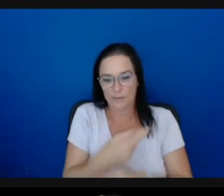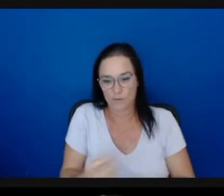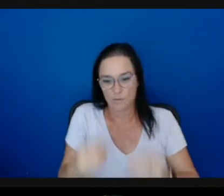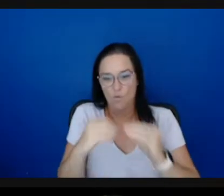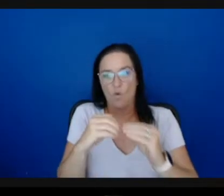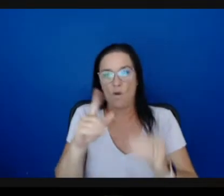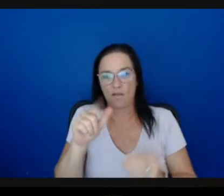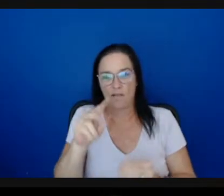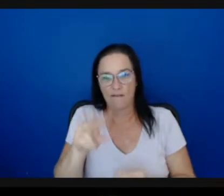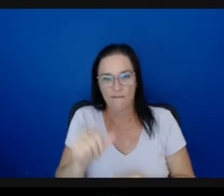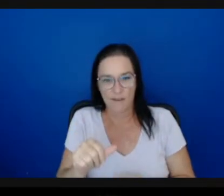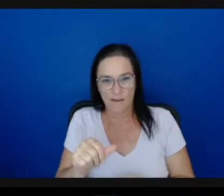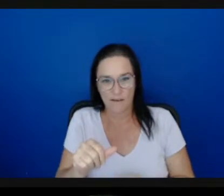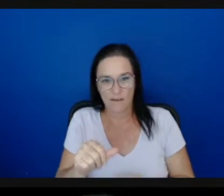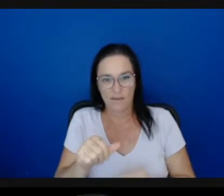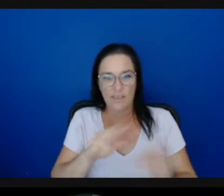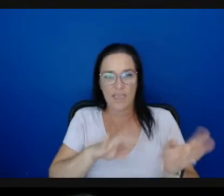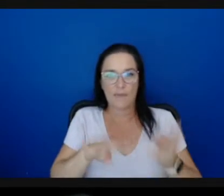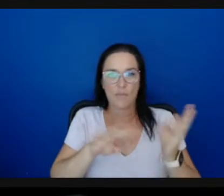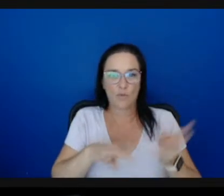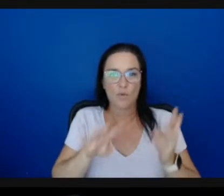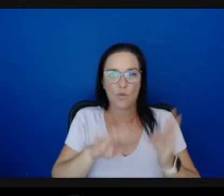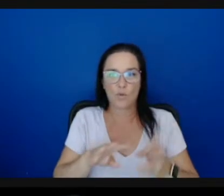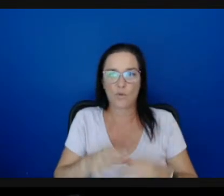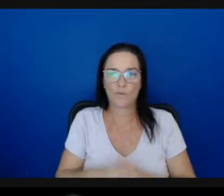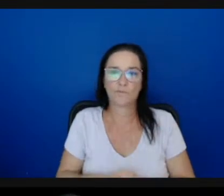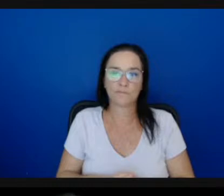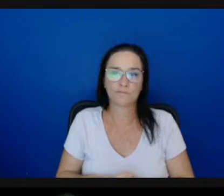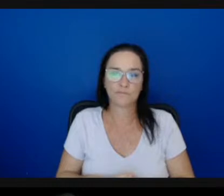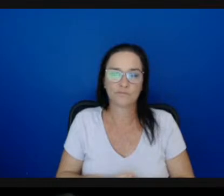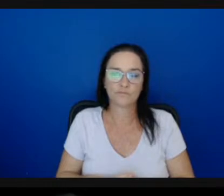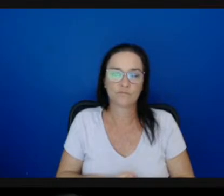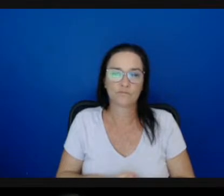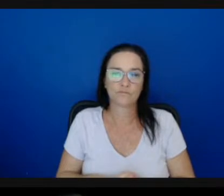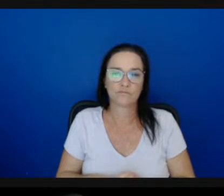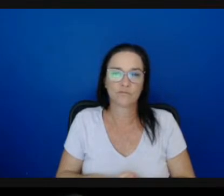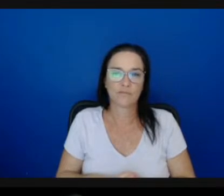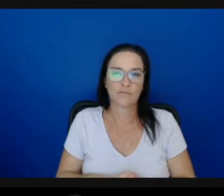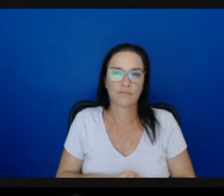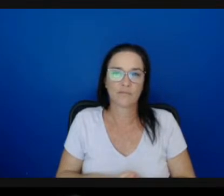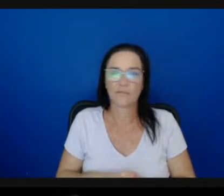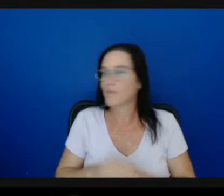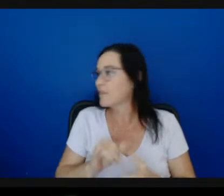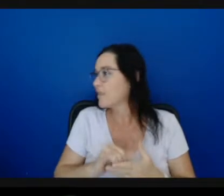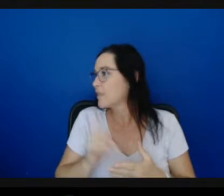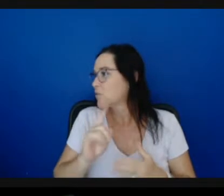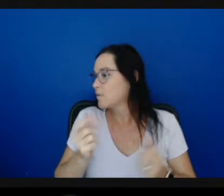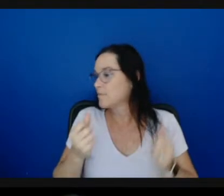lava coming through, and that just messes, that's where all kinds of differences can occur.